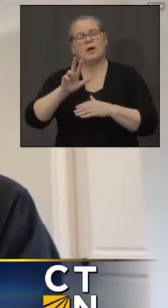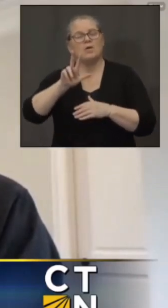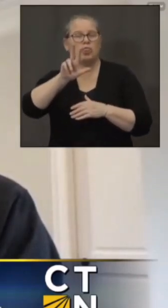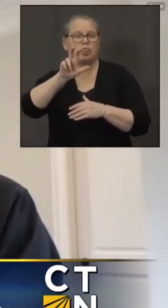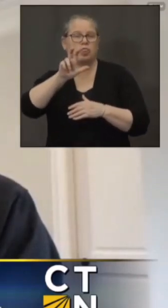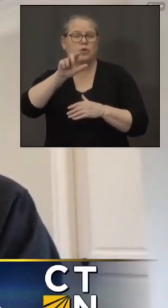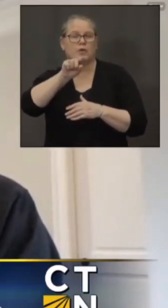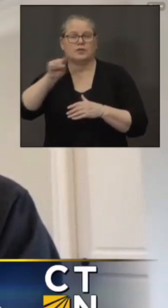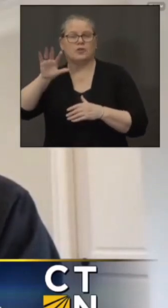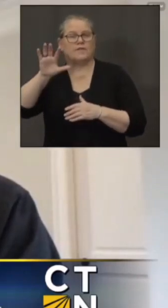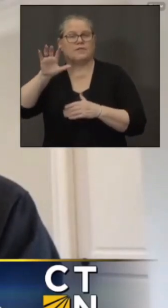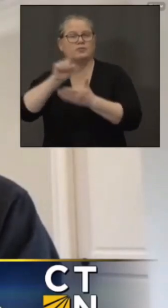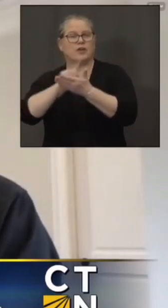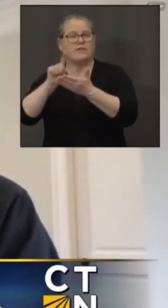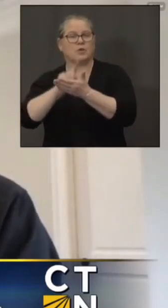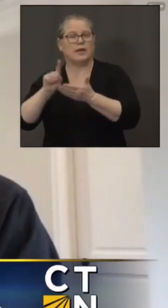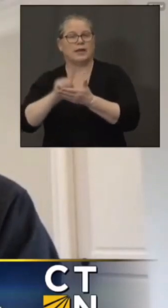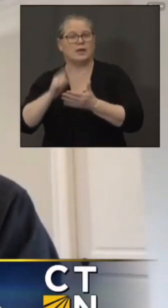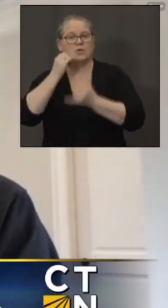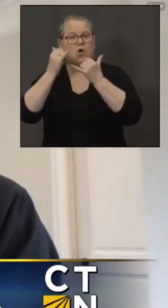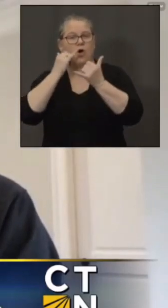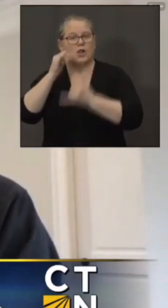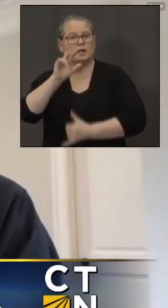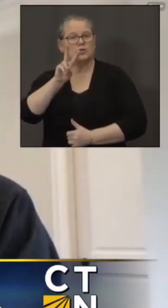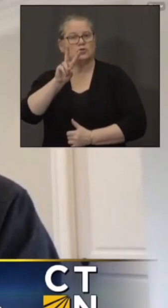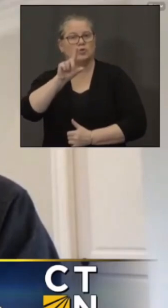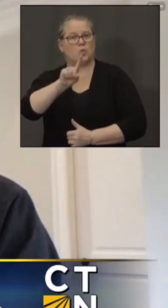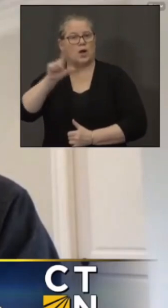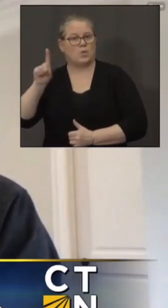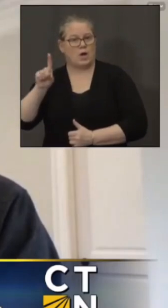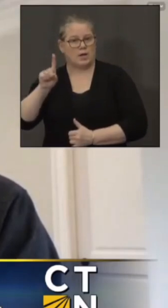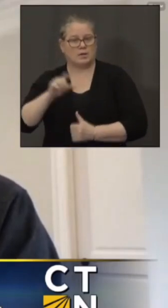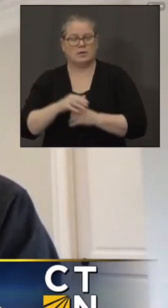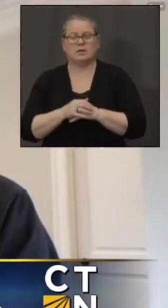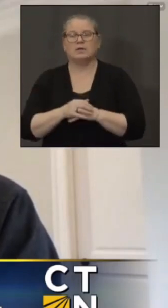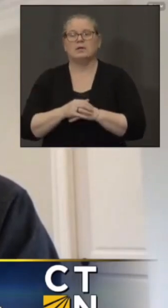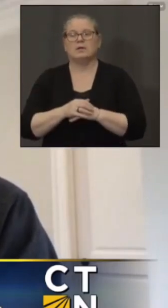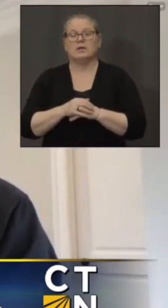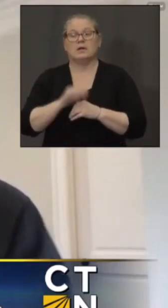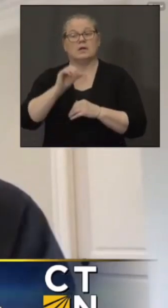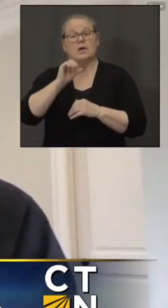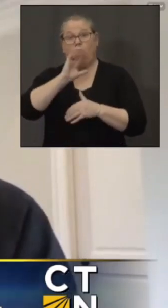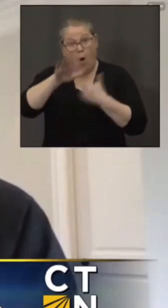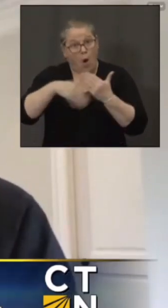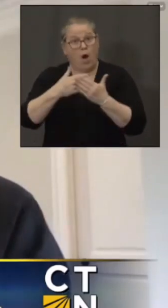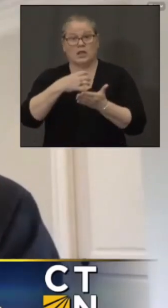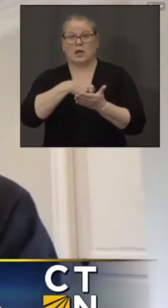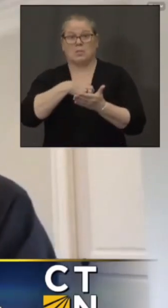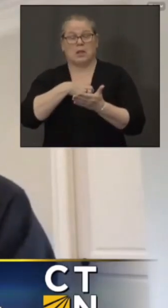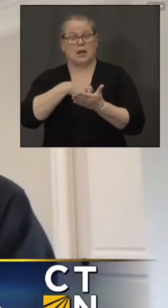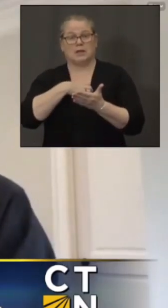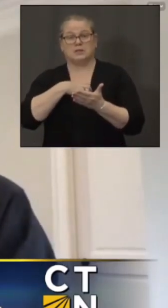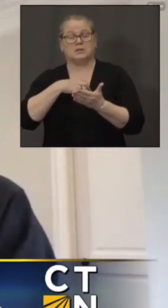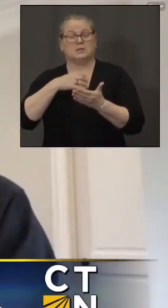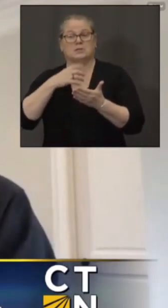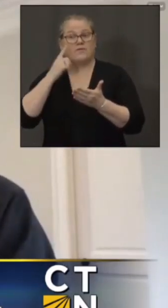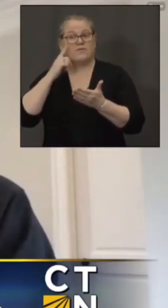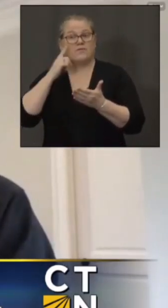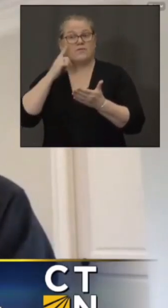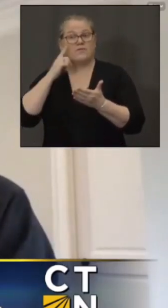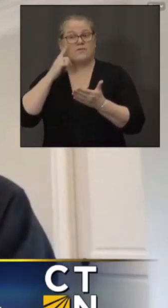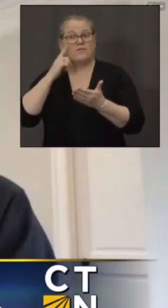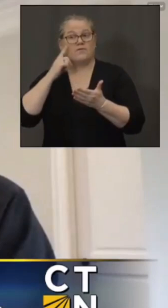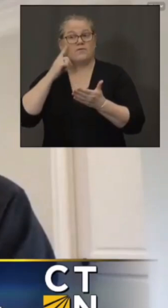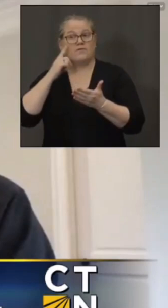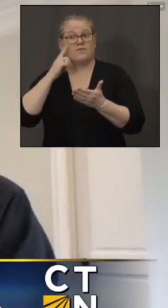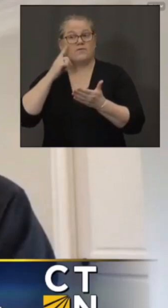week into the state's 211 routing portal. That is not all the complaints that we've gotten, and that's across all businesses, and that could be from